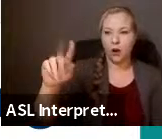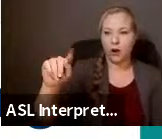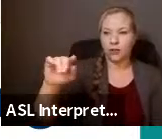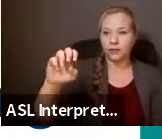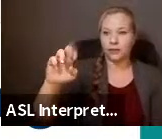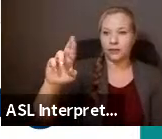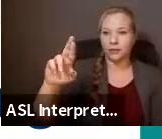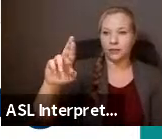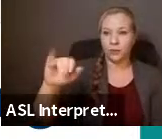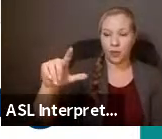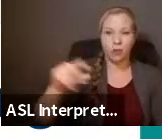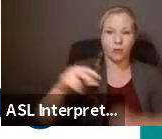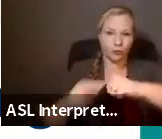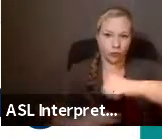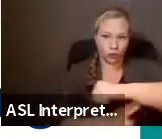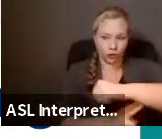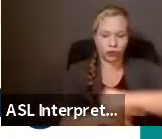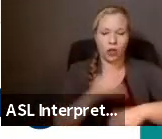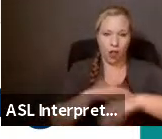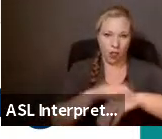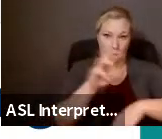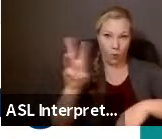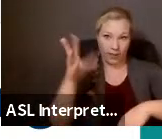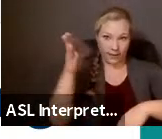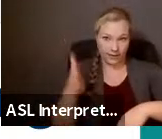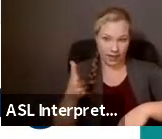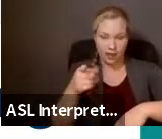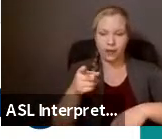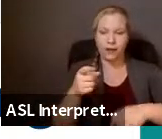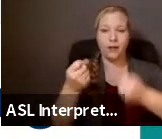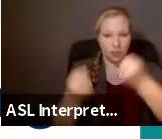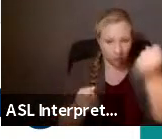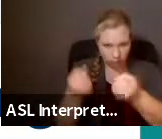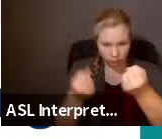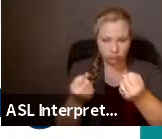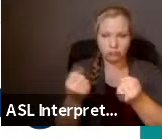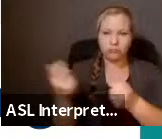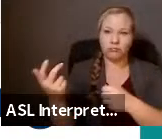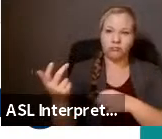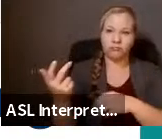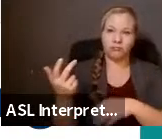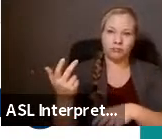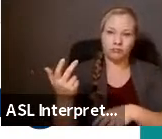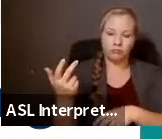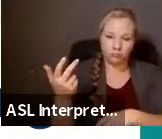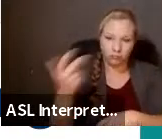carrying vehicular traffic over to Hayden Island that way.